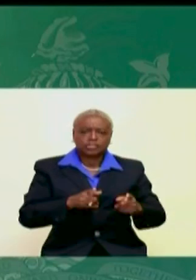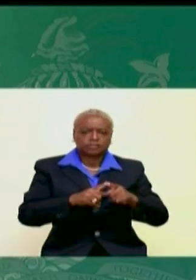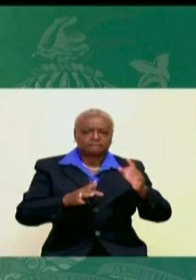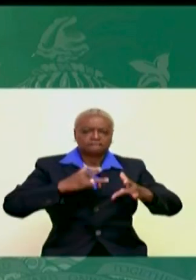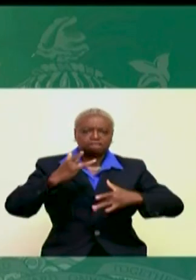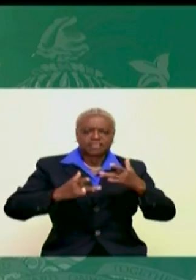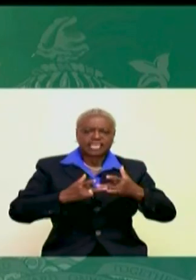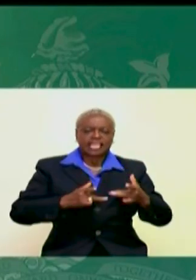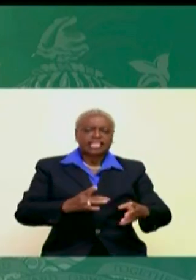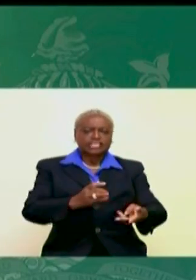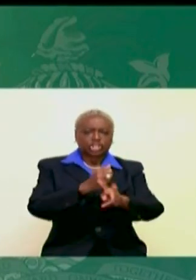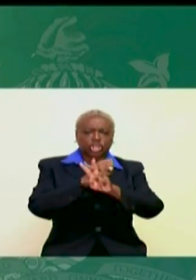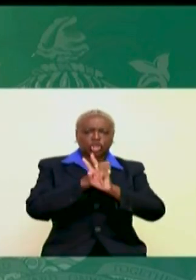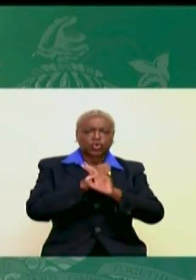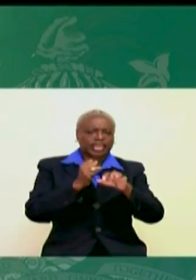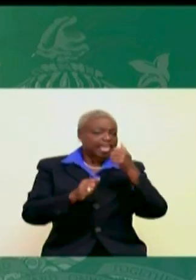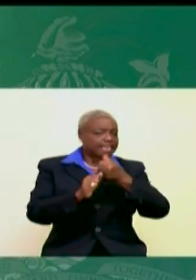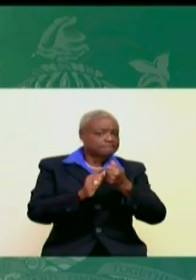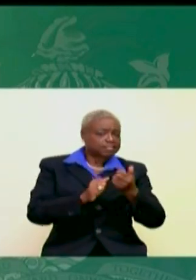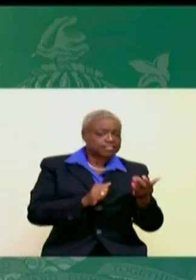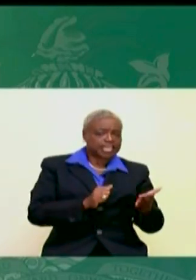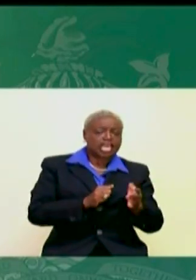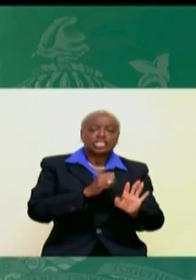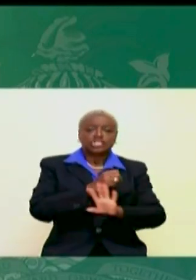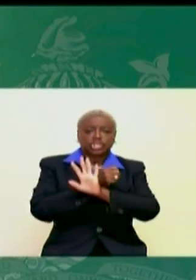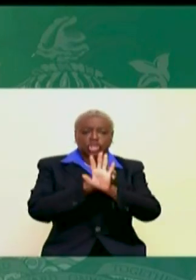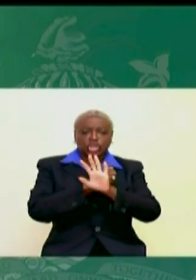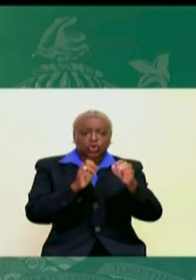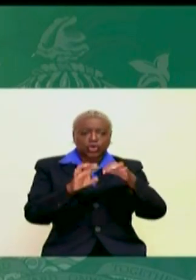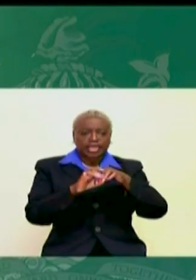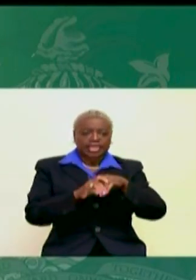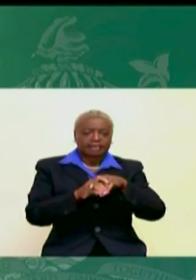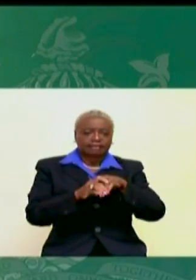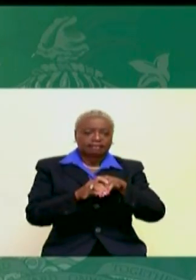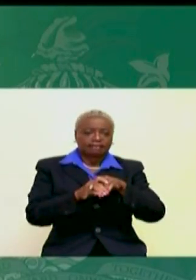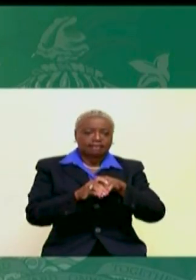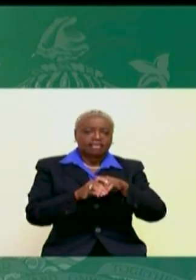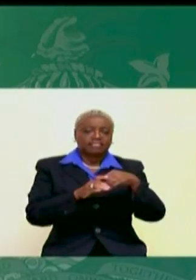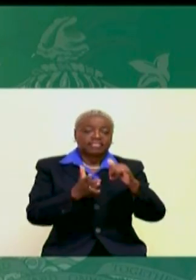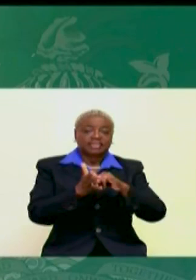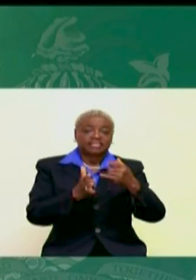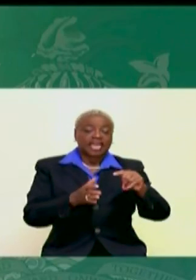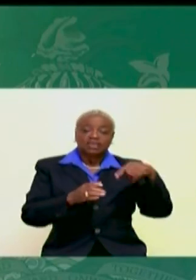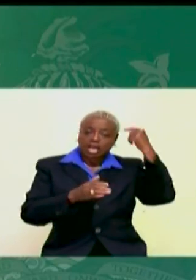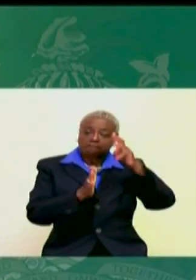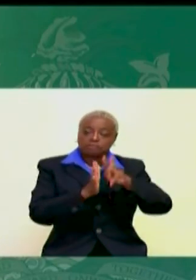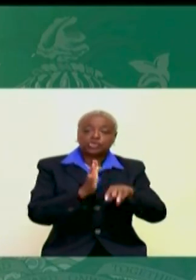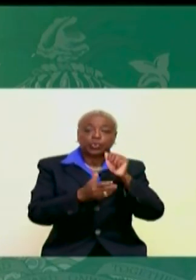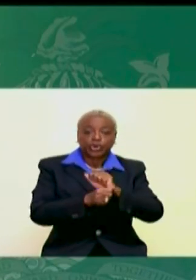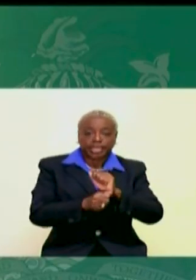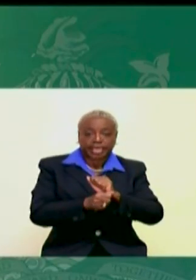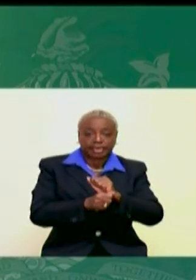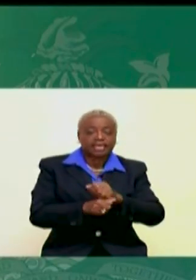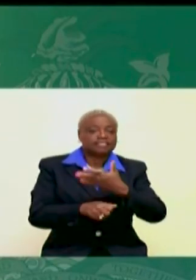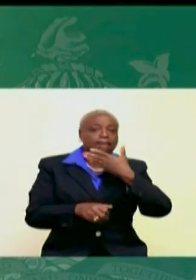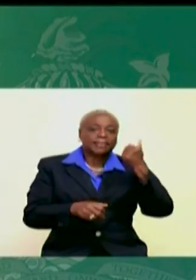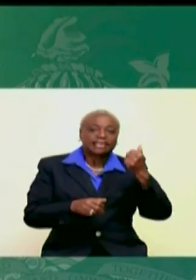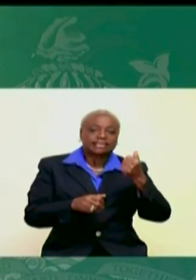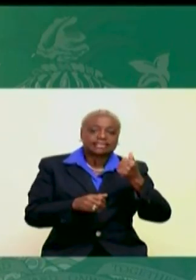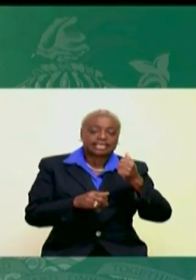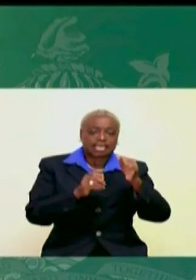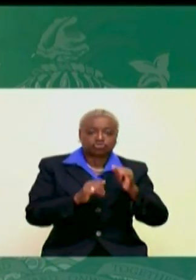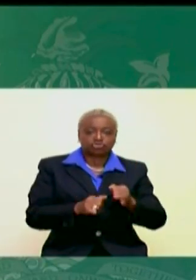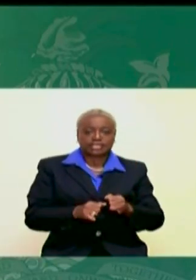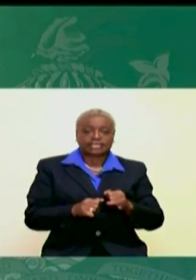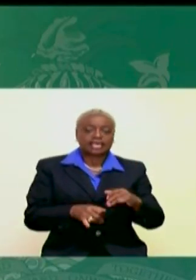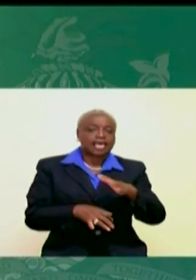every aspect possible, secure in the fact that they have a government working in their best interests. There are